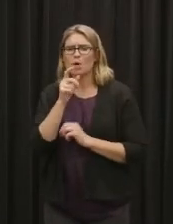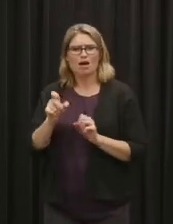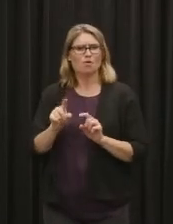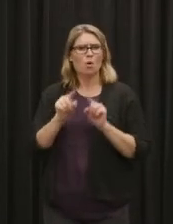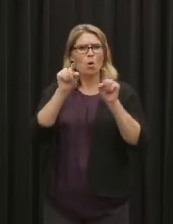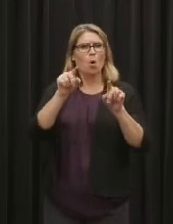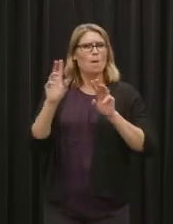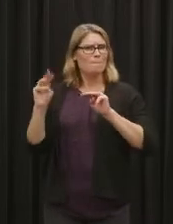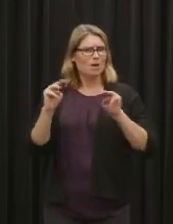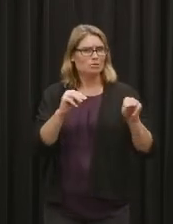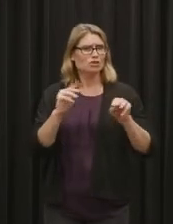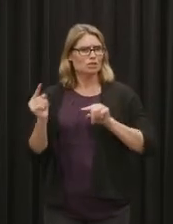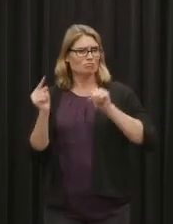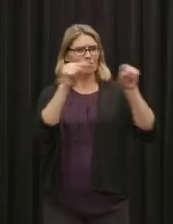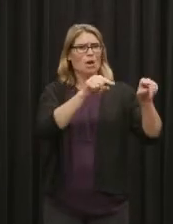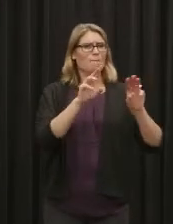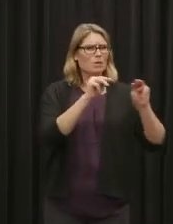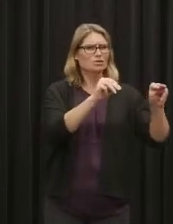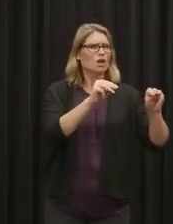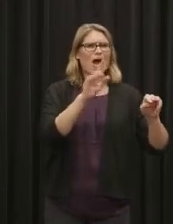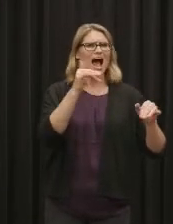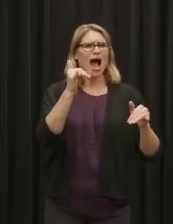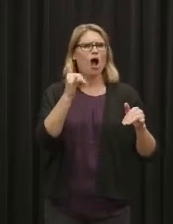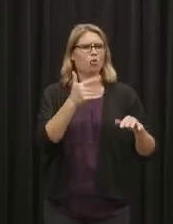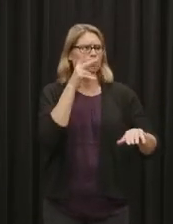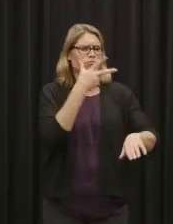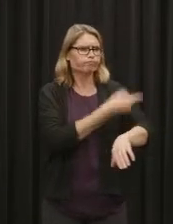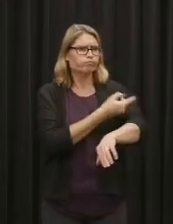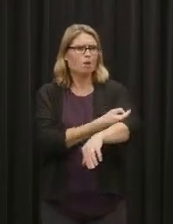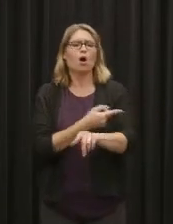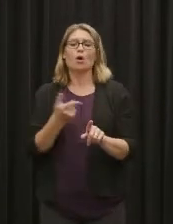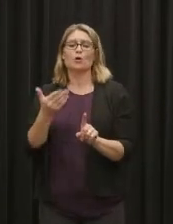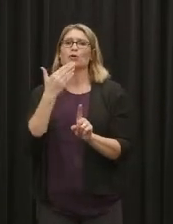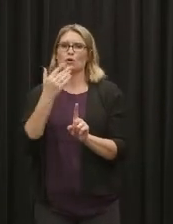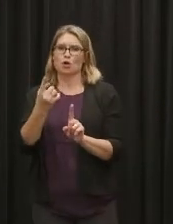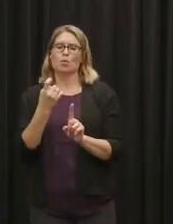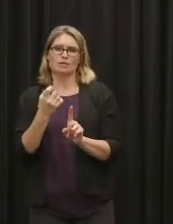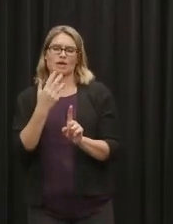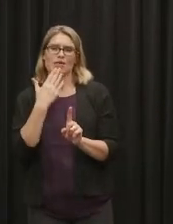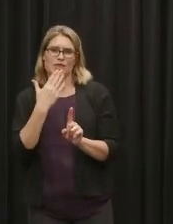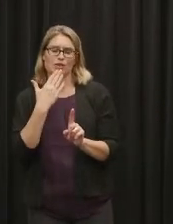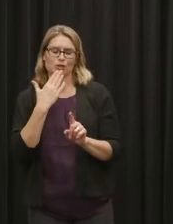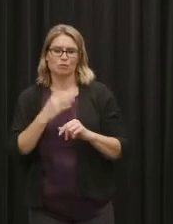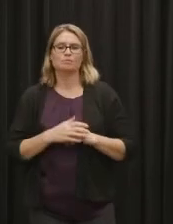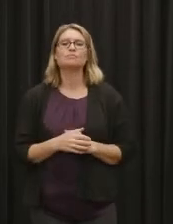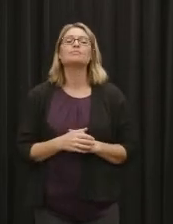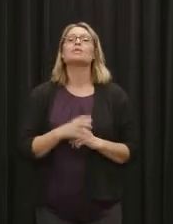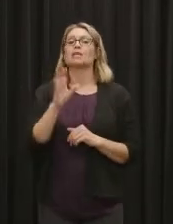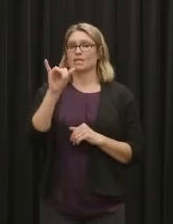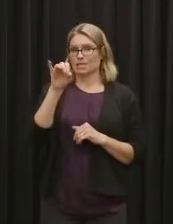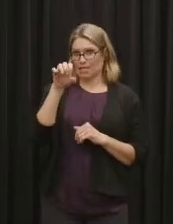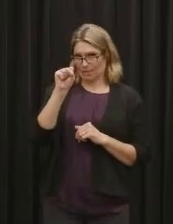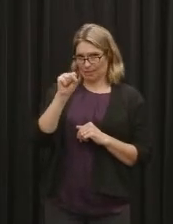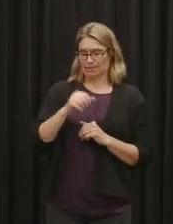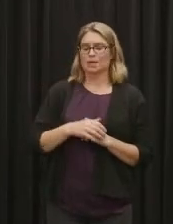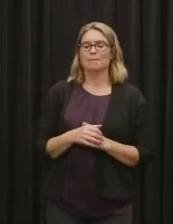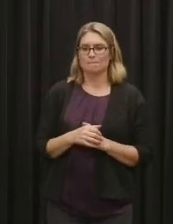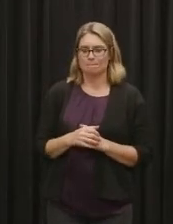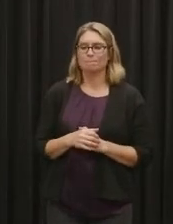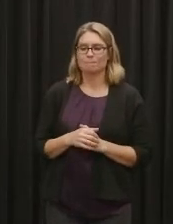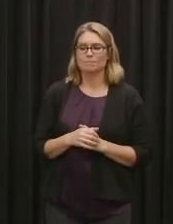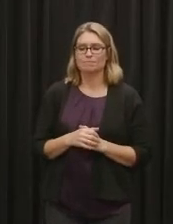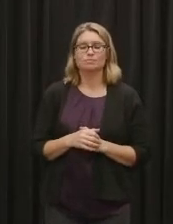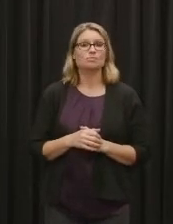the Miramichi Hospital to get them? Thank you for the question, Laura. Yes, initially